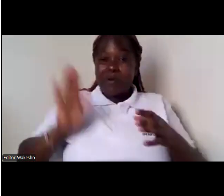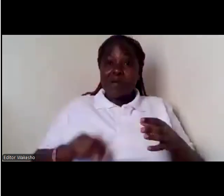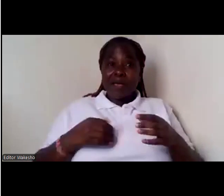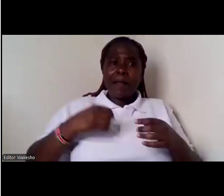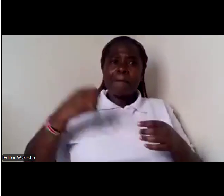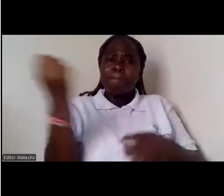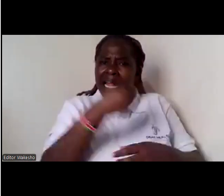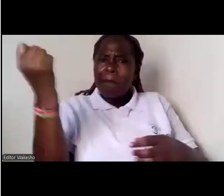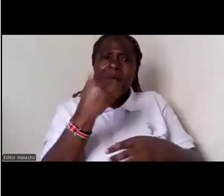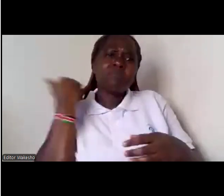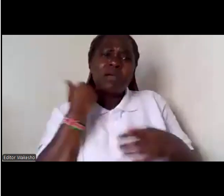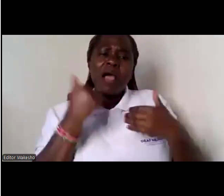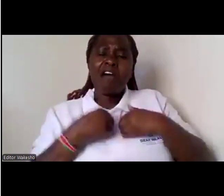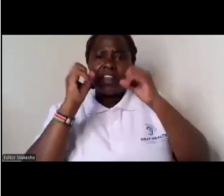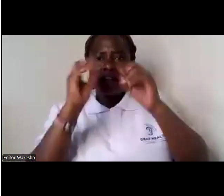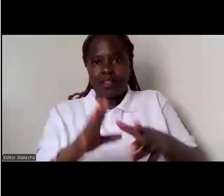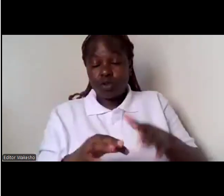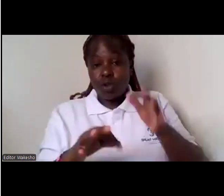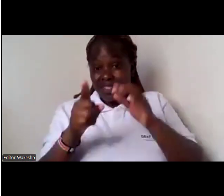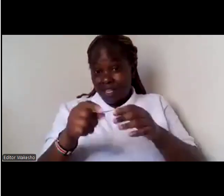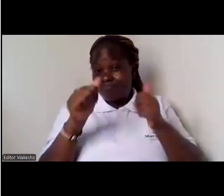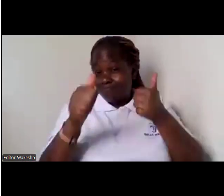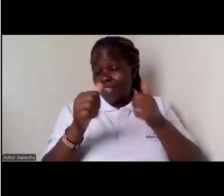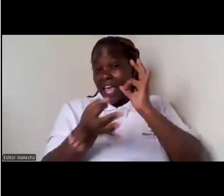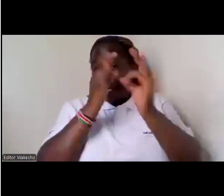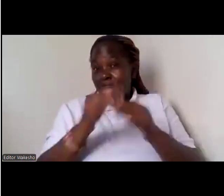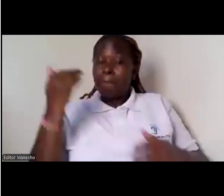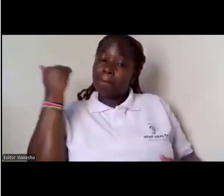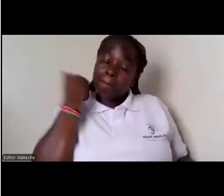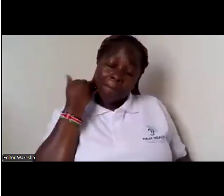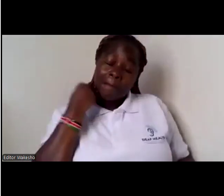works if your periods are regular.